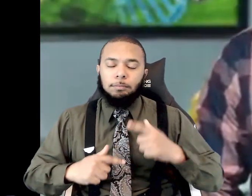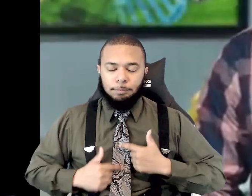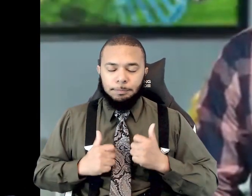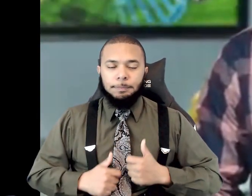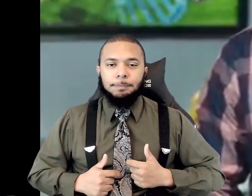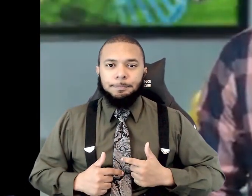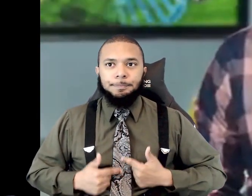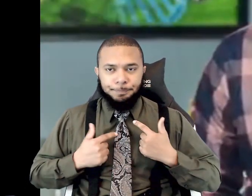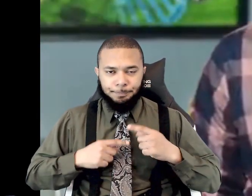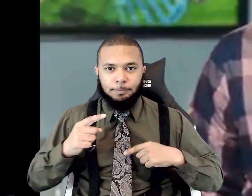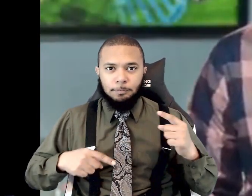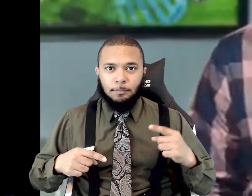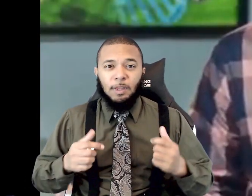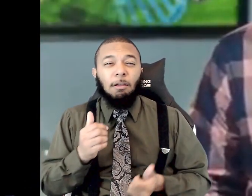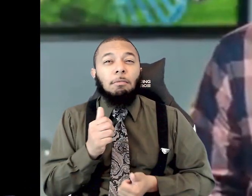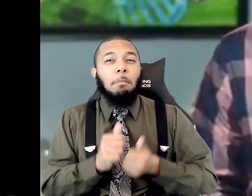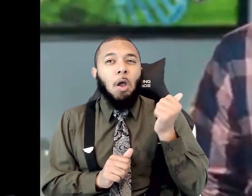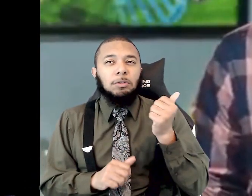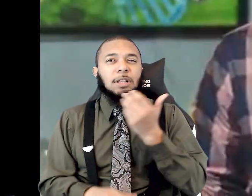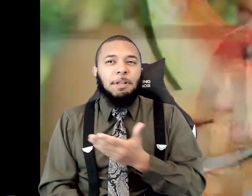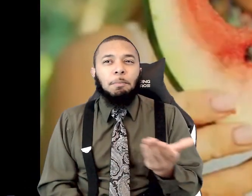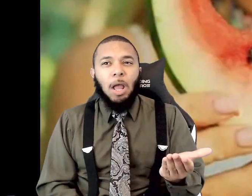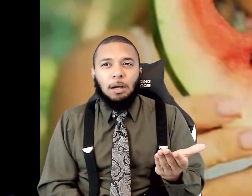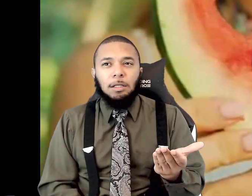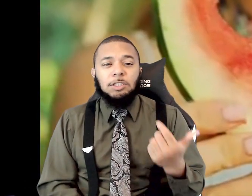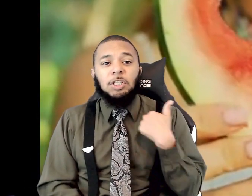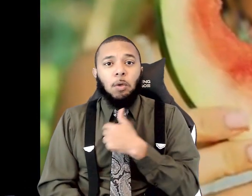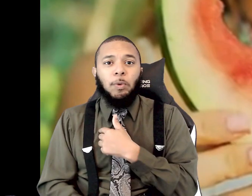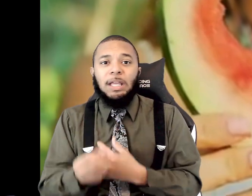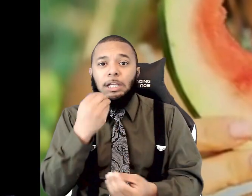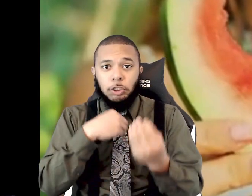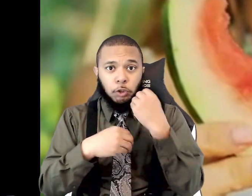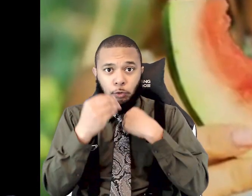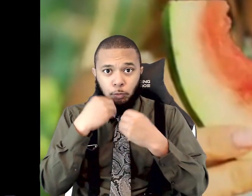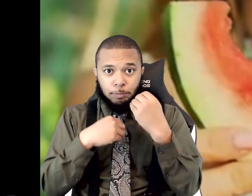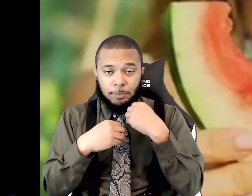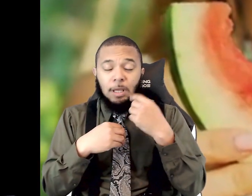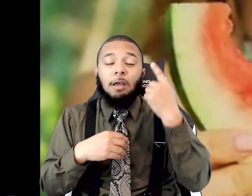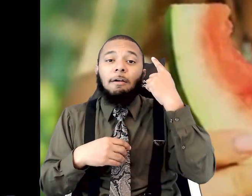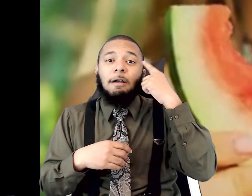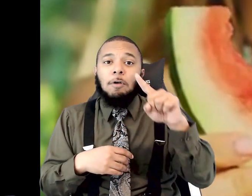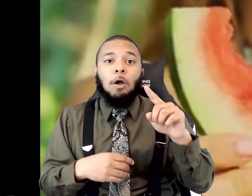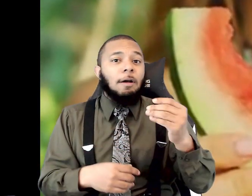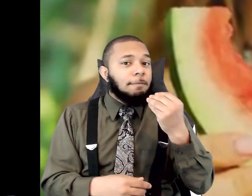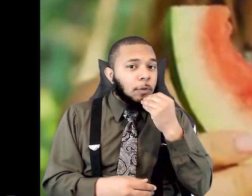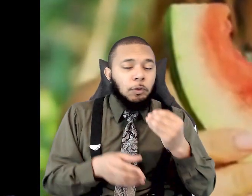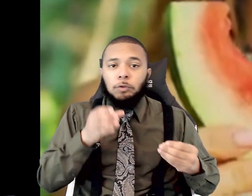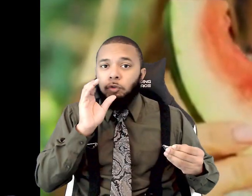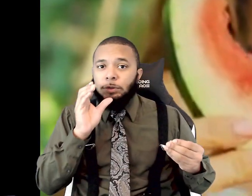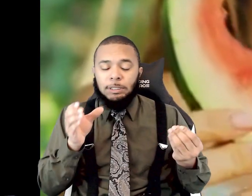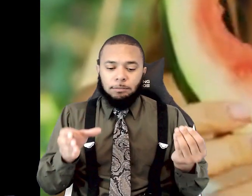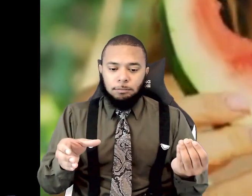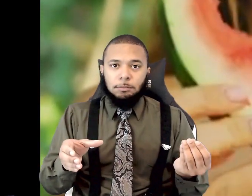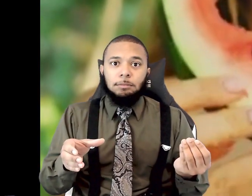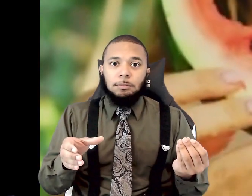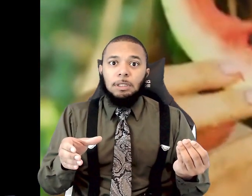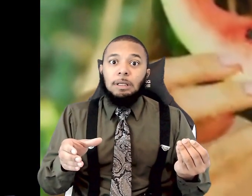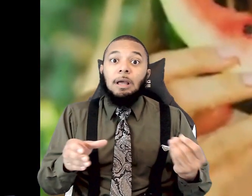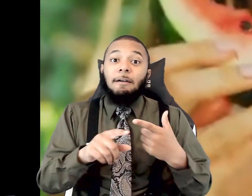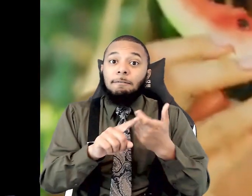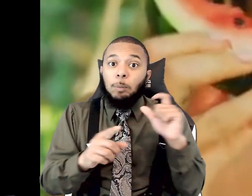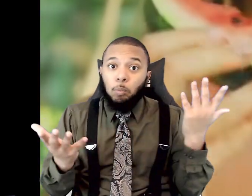of the products, or I would say all the products that we consume for both food and drink are a result of